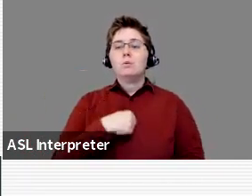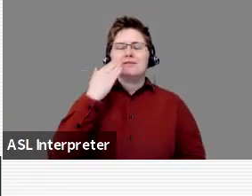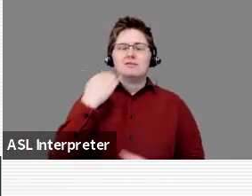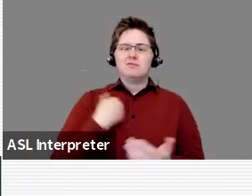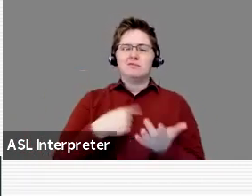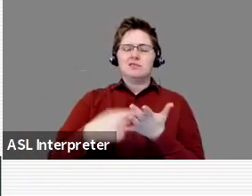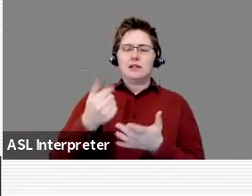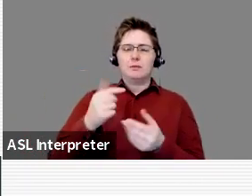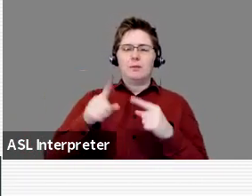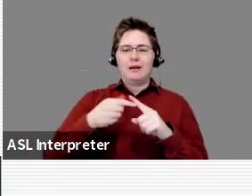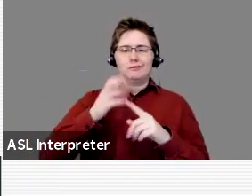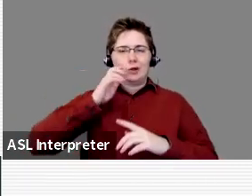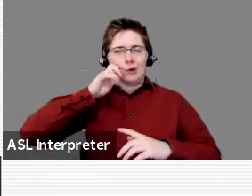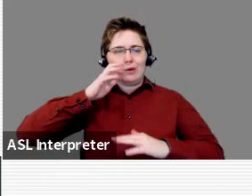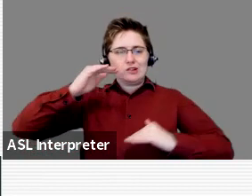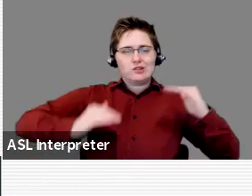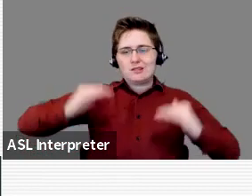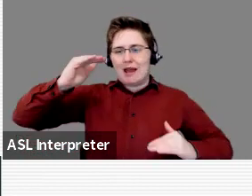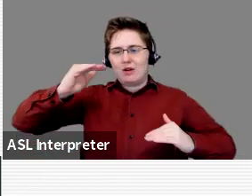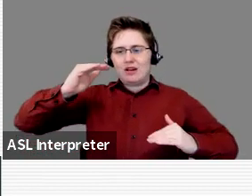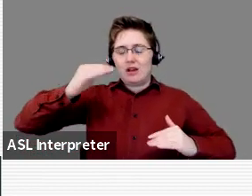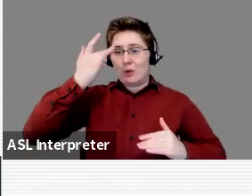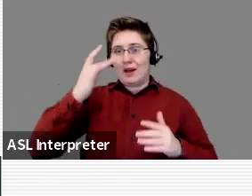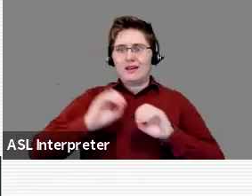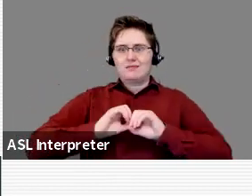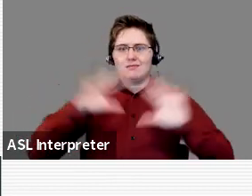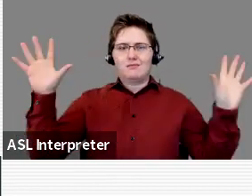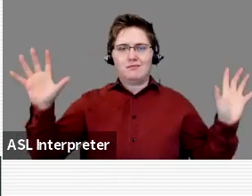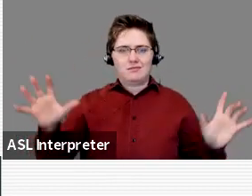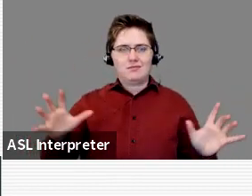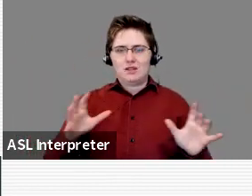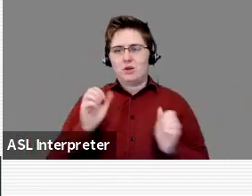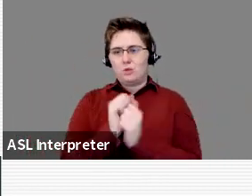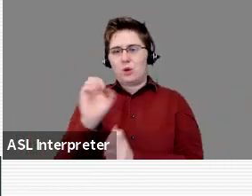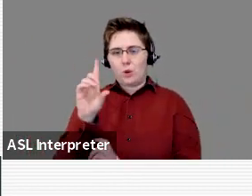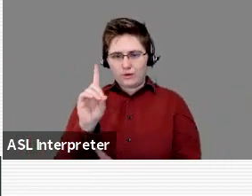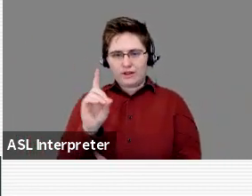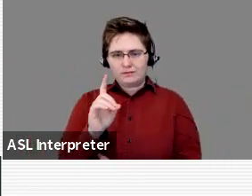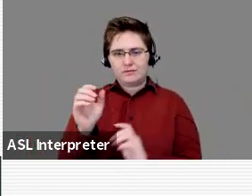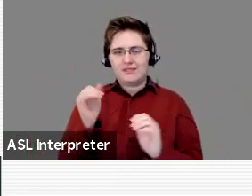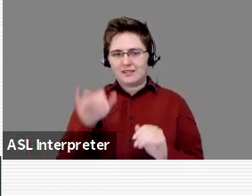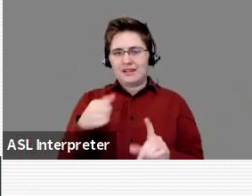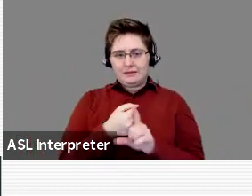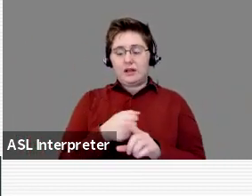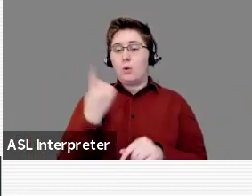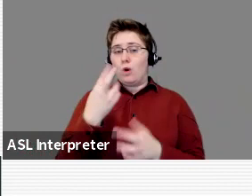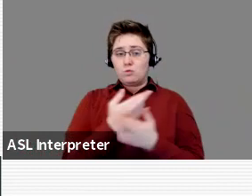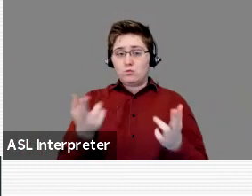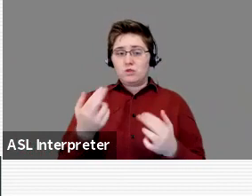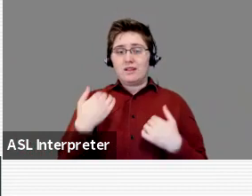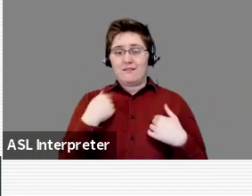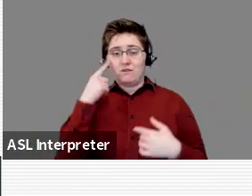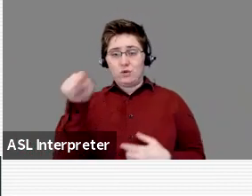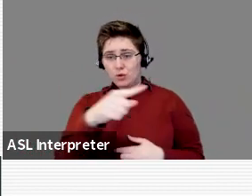about racial disparities here because it is very much becoming very evident in COVID. So one of the sources I have for you here is